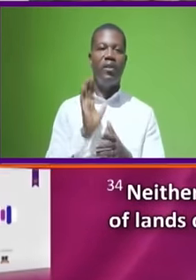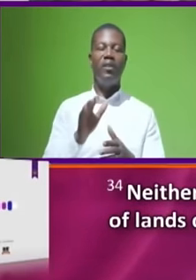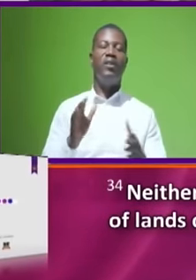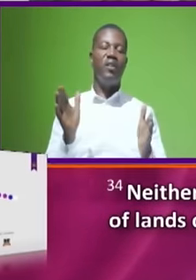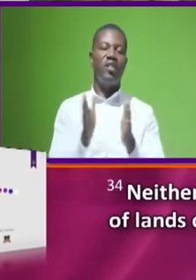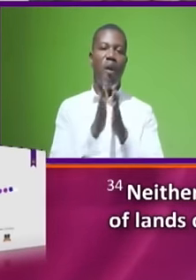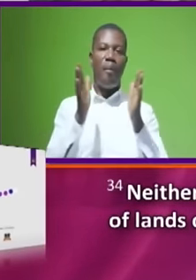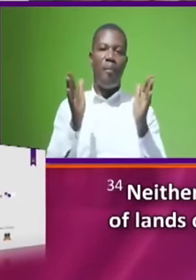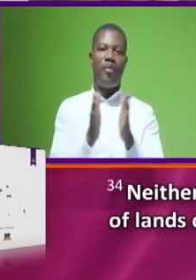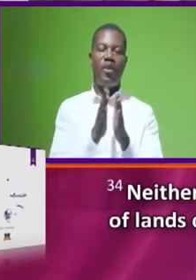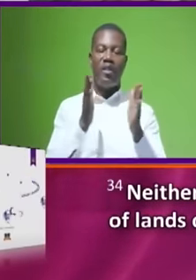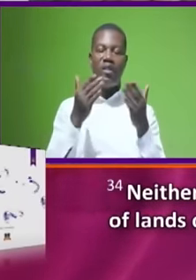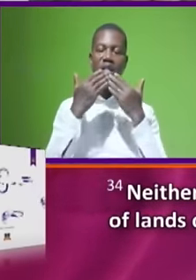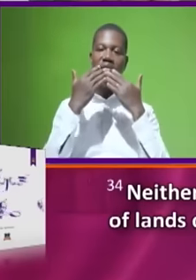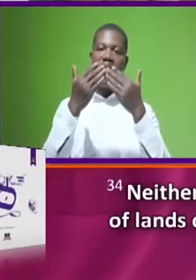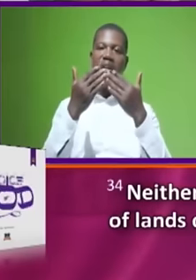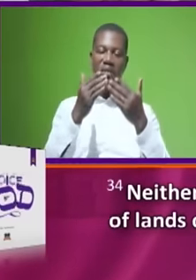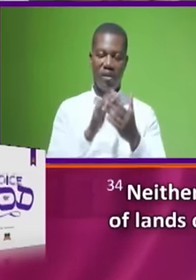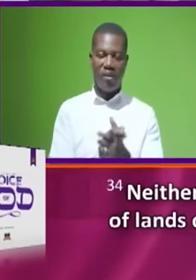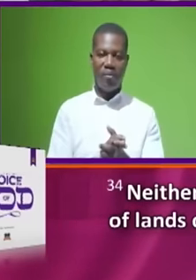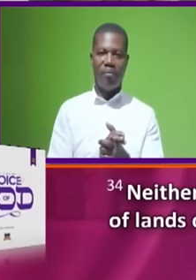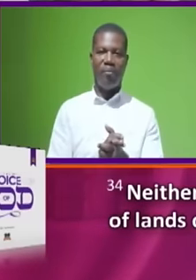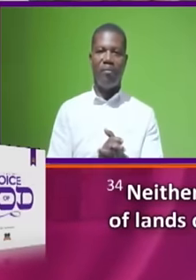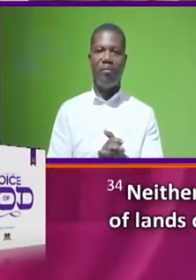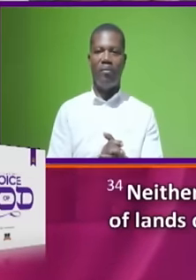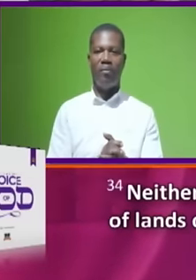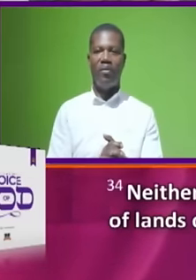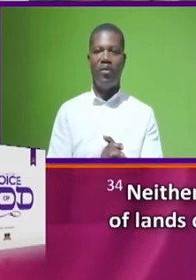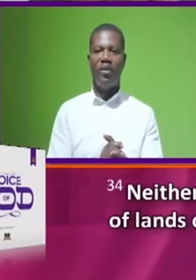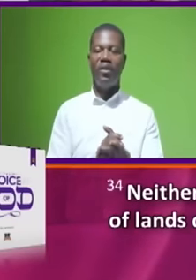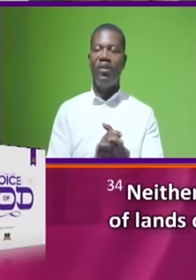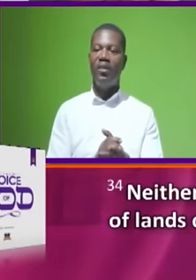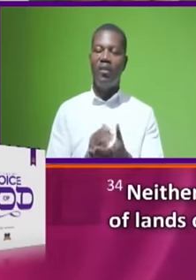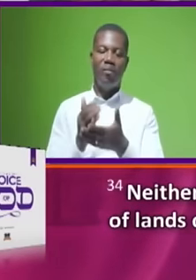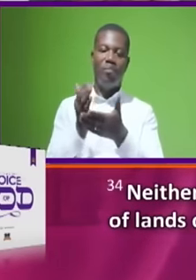And their appreciation and thanksgiving.